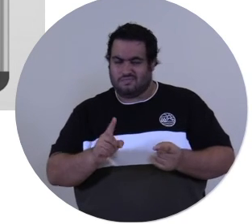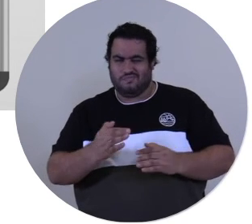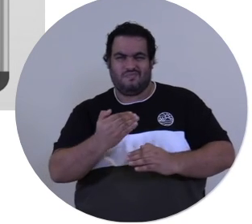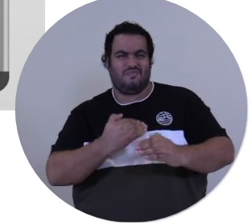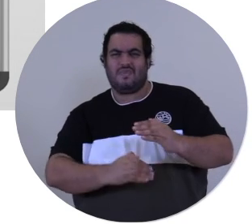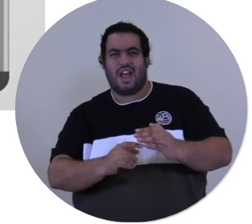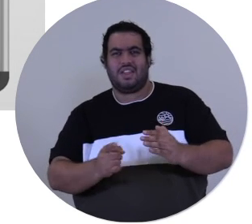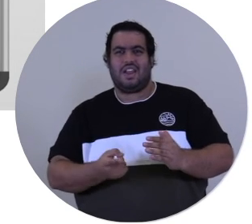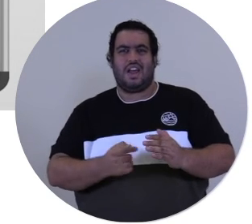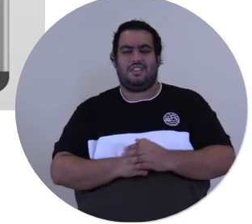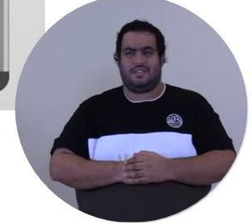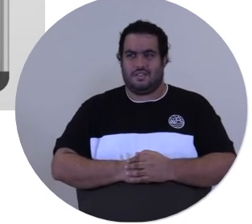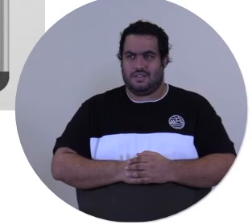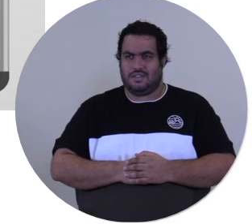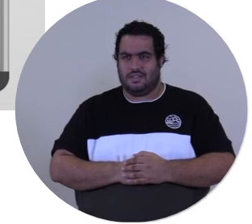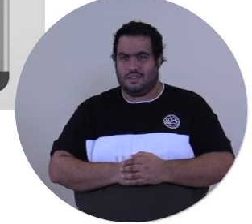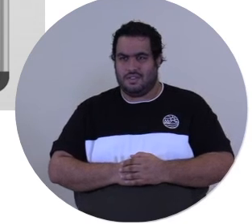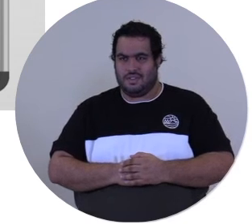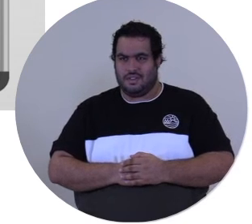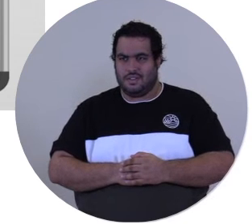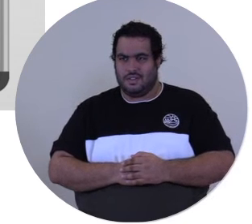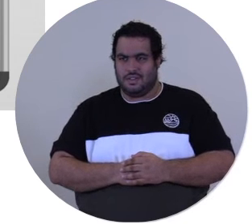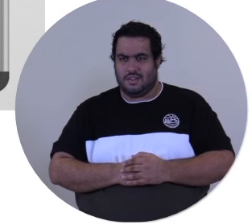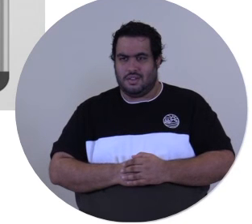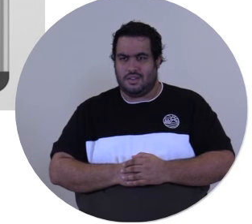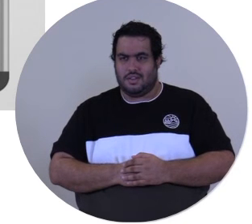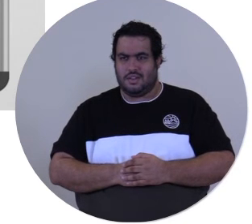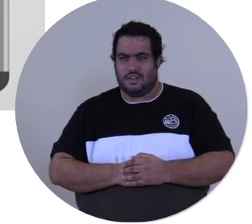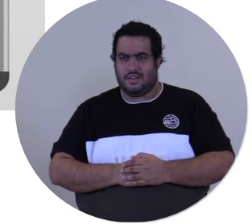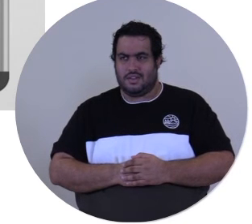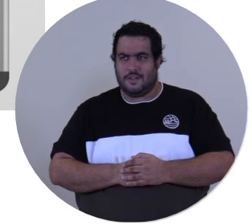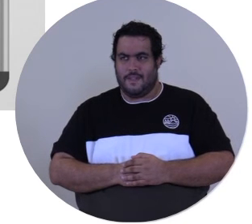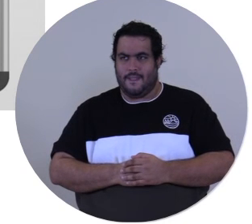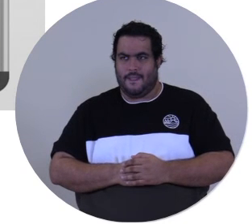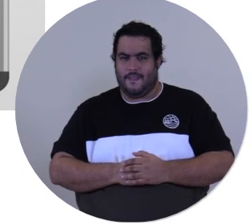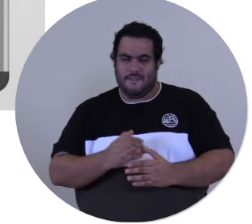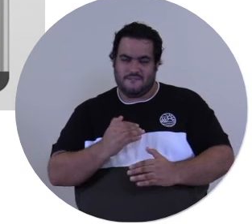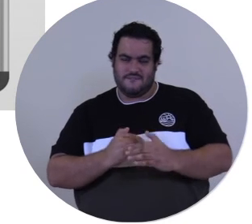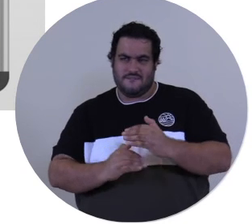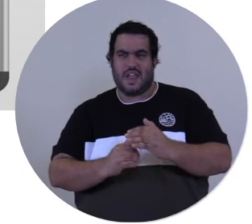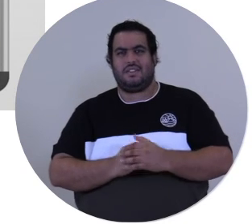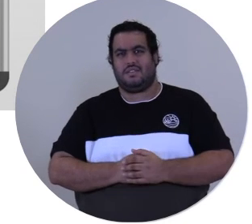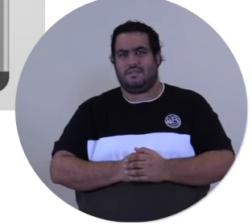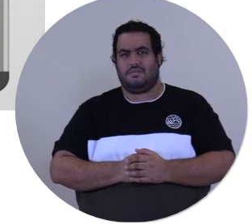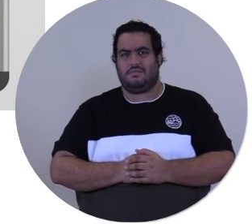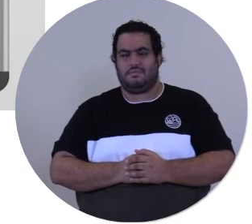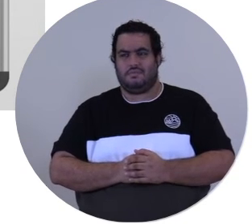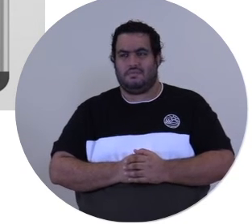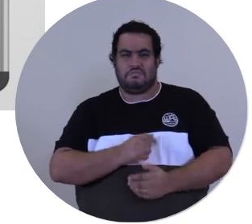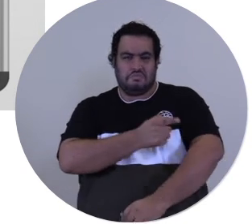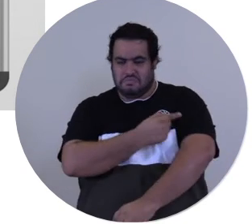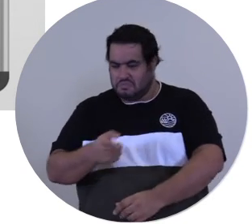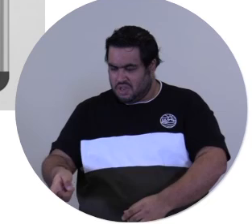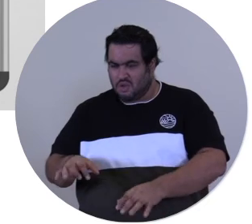that means exactly the same is substandard. It's not standard, it's substandard, below the